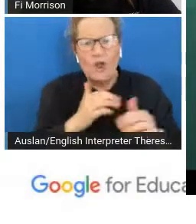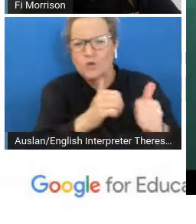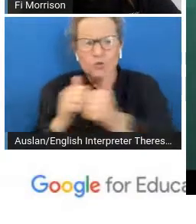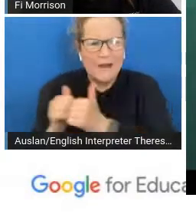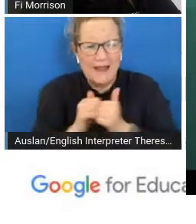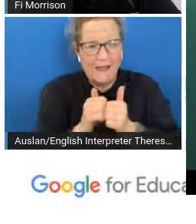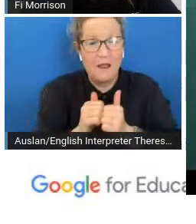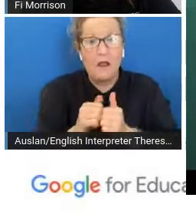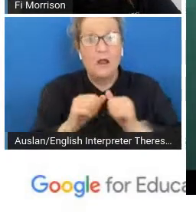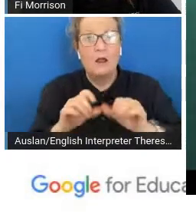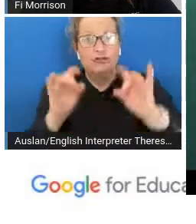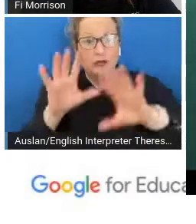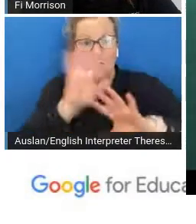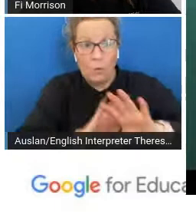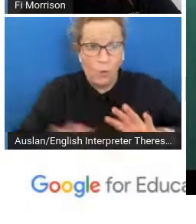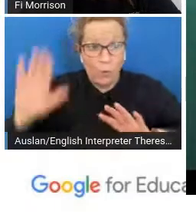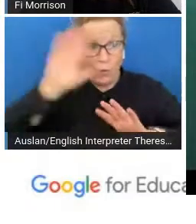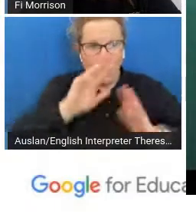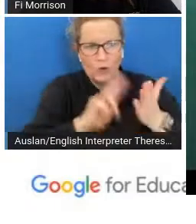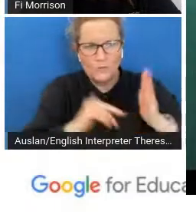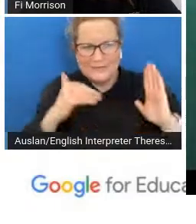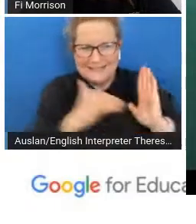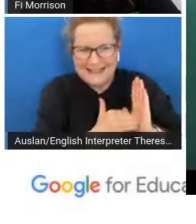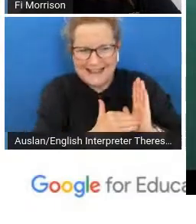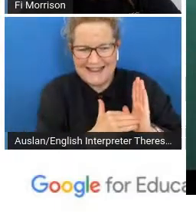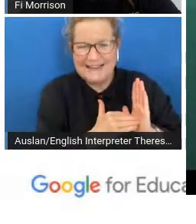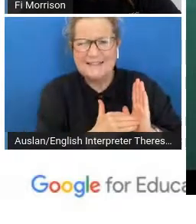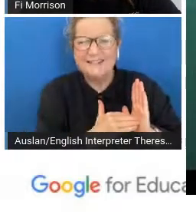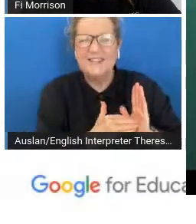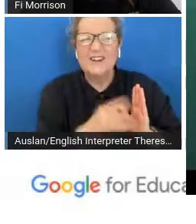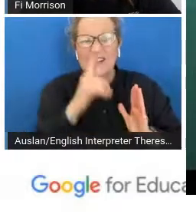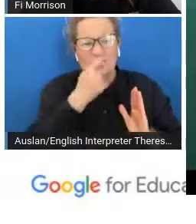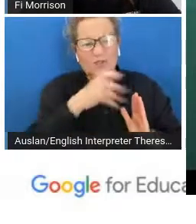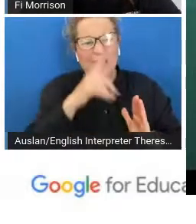New Zealand see that they can be scientists. Thank you.